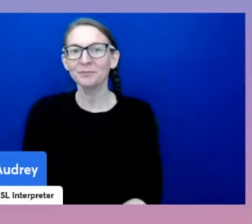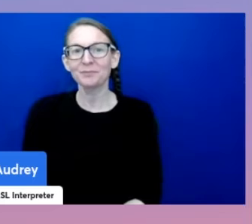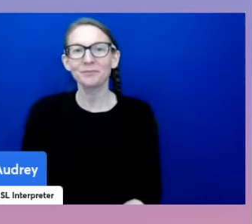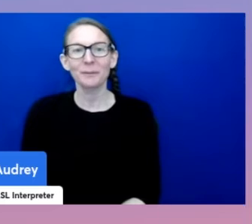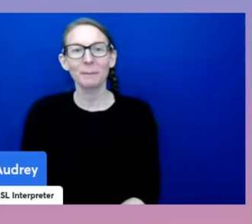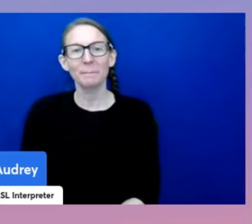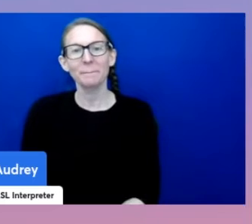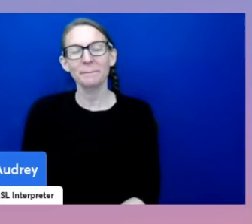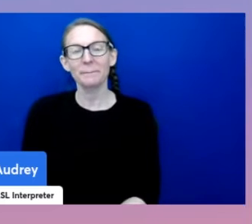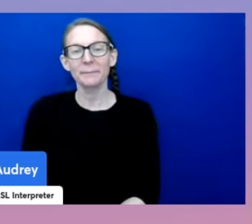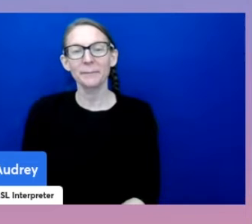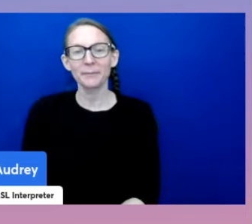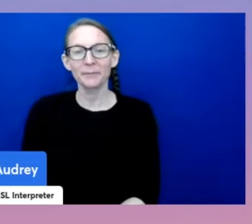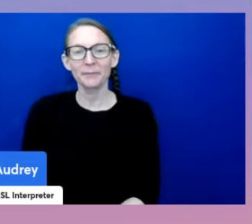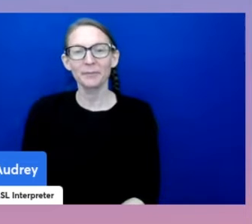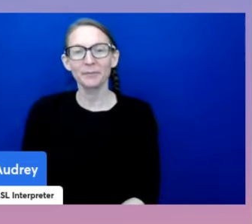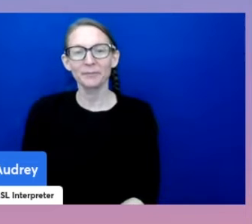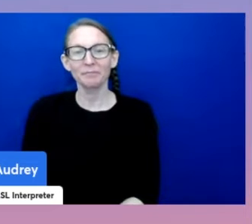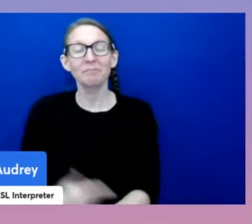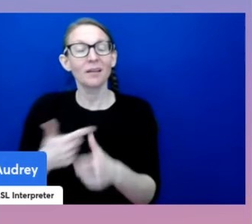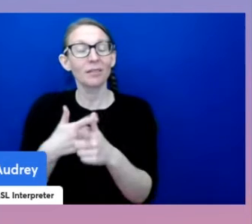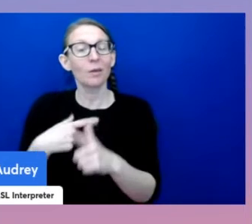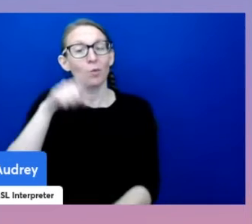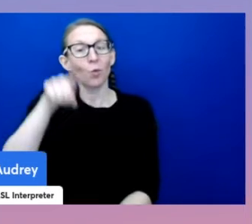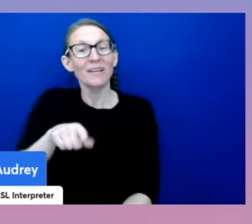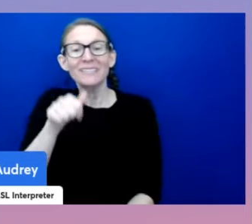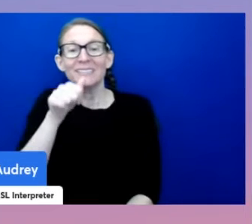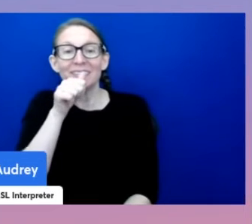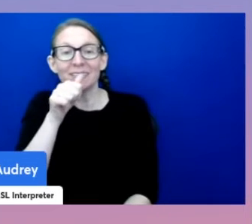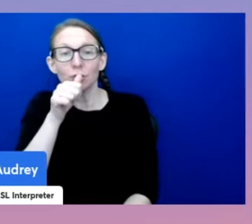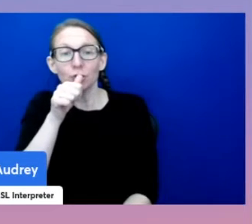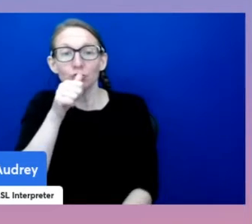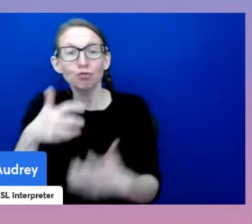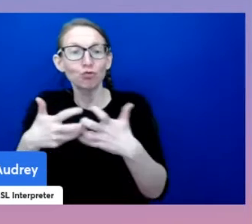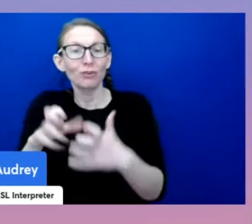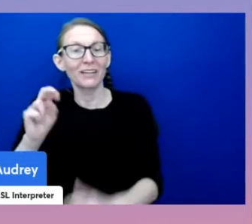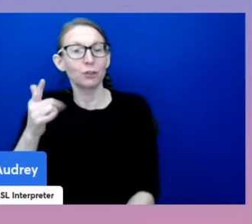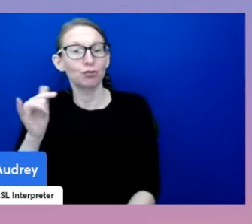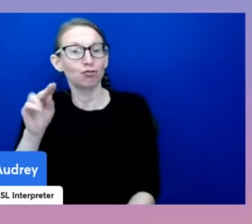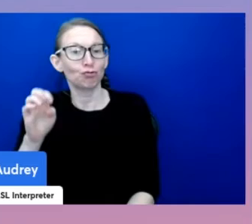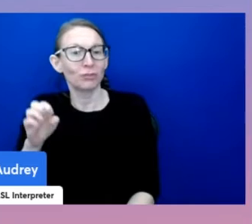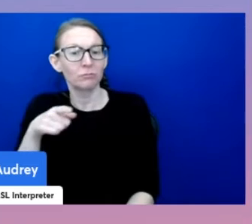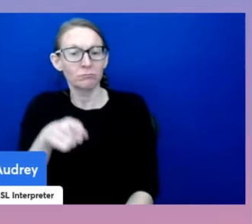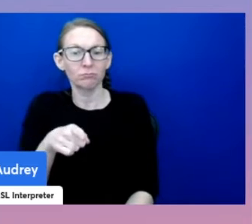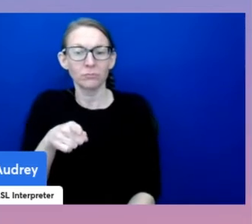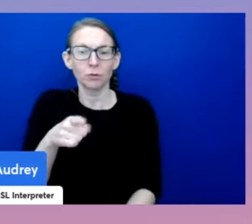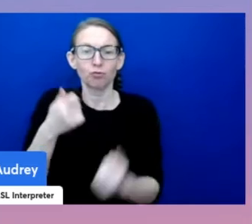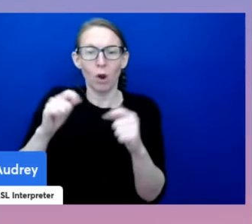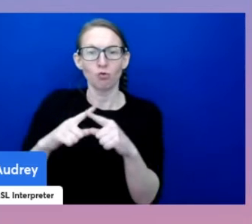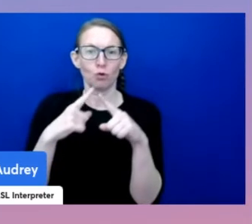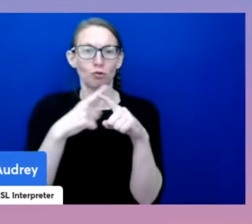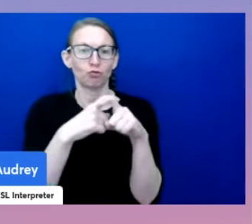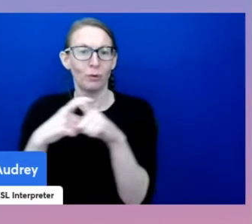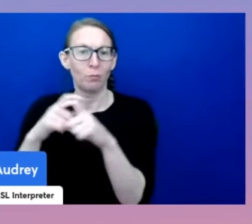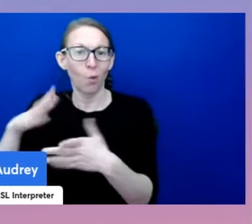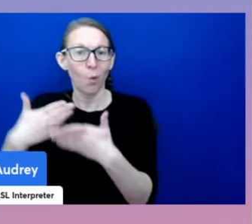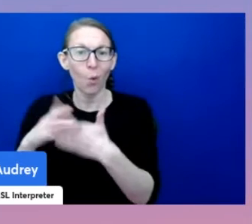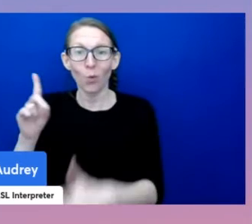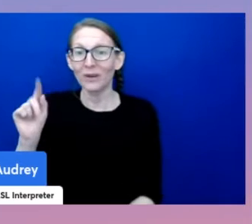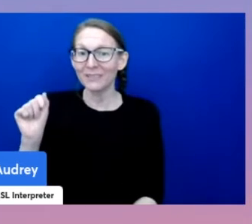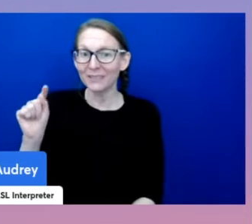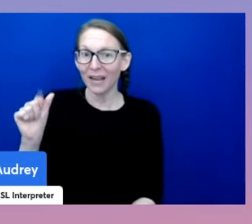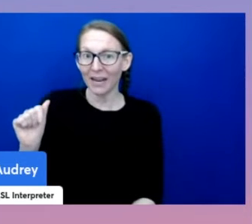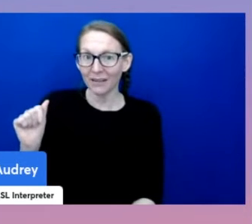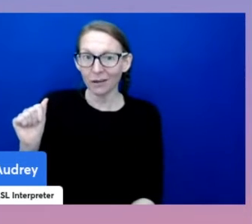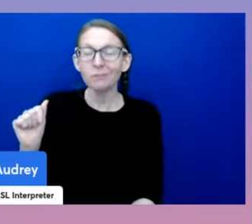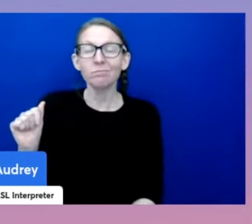Okay, and then we just go the secret engine. Secret engine is mean like an engine try to encrypt the data. So that means